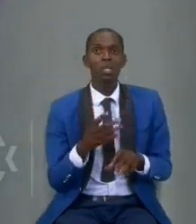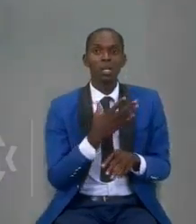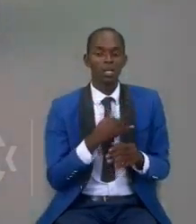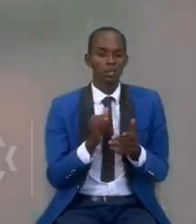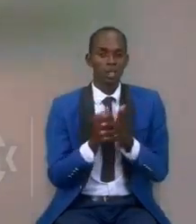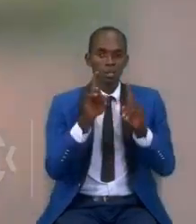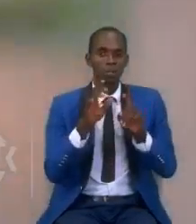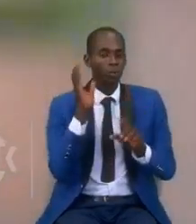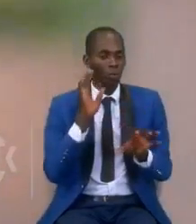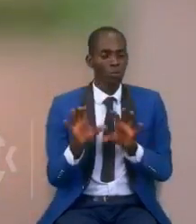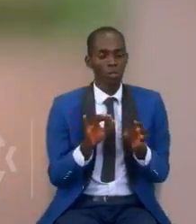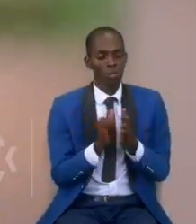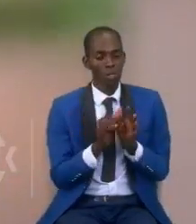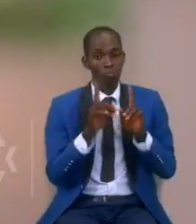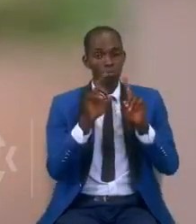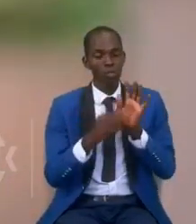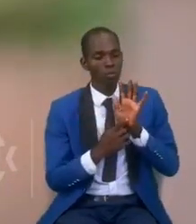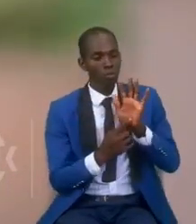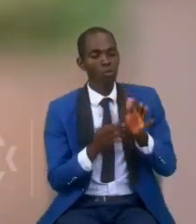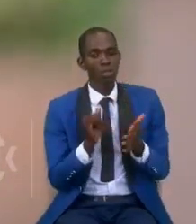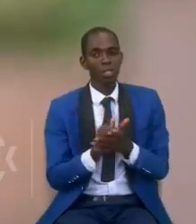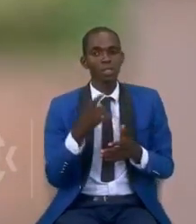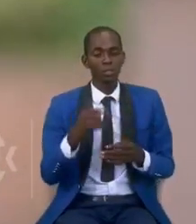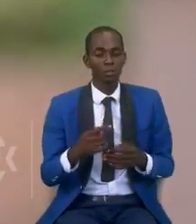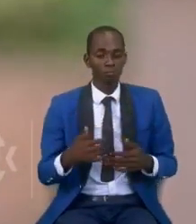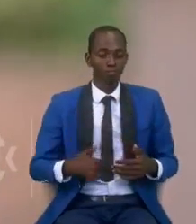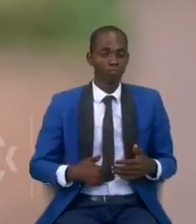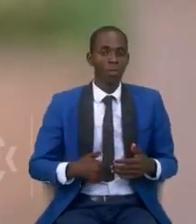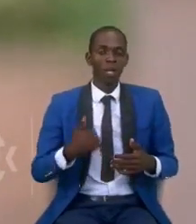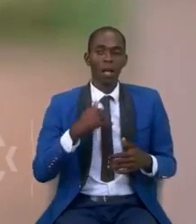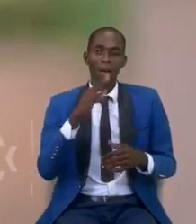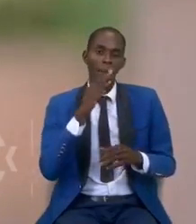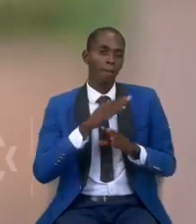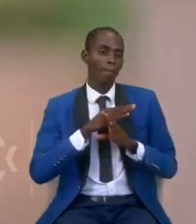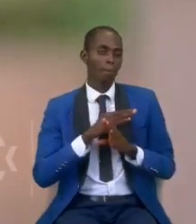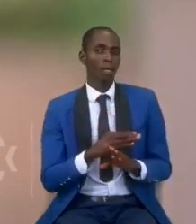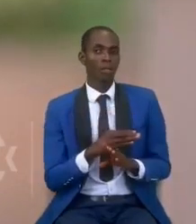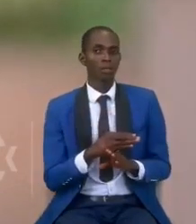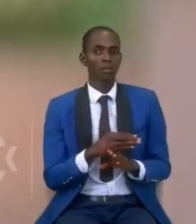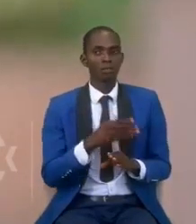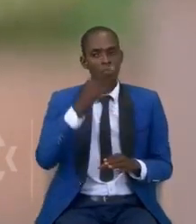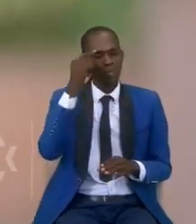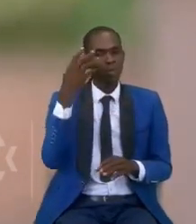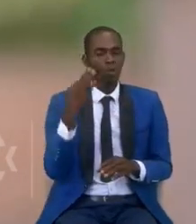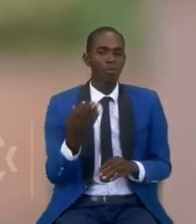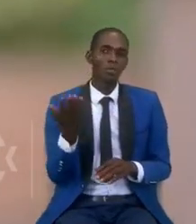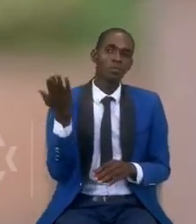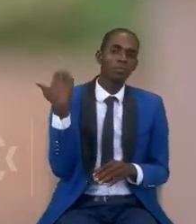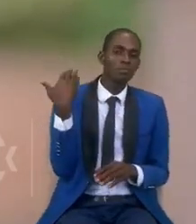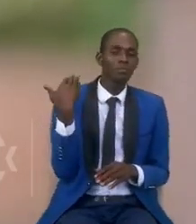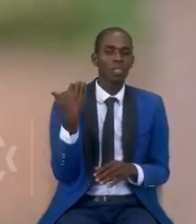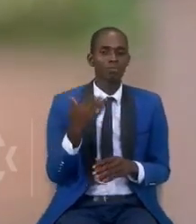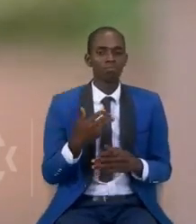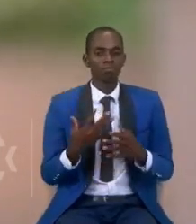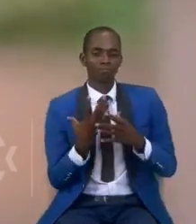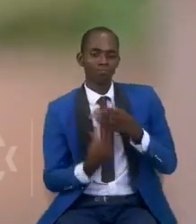blocked as a result of the previous miscarriages that was wrongly carried out. The